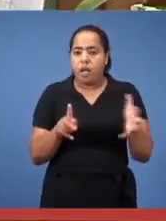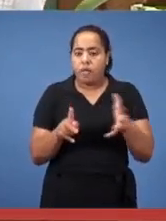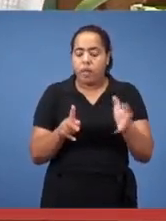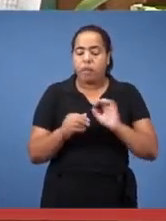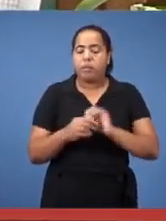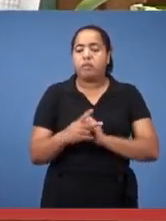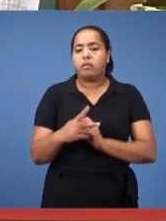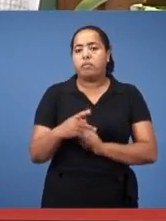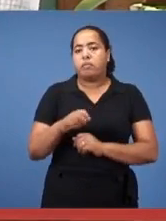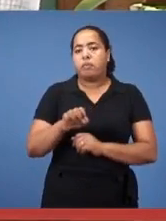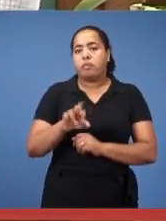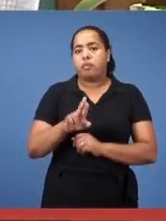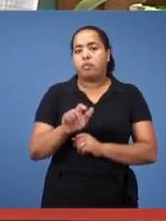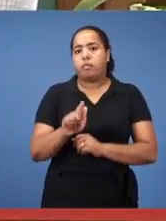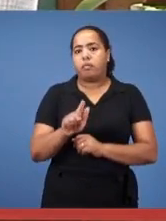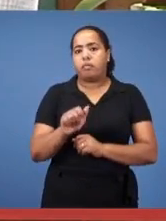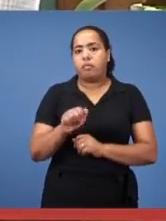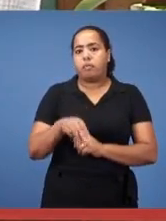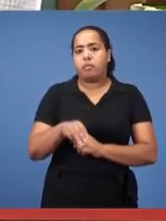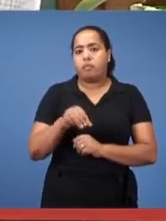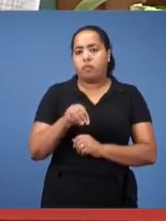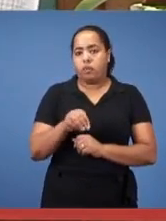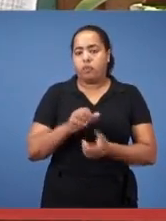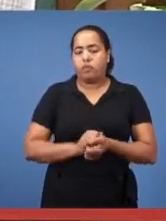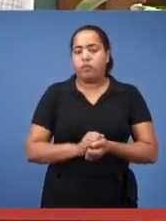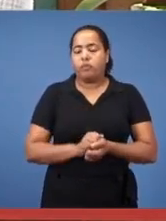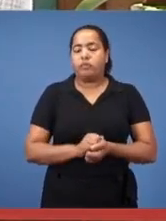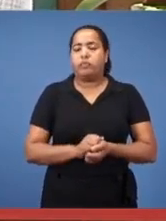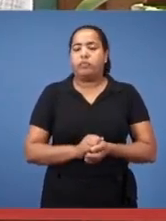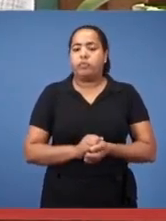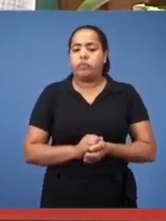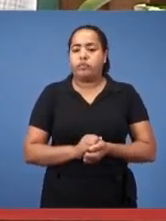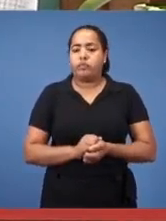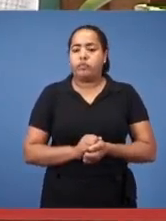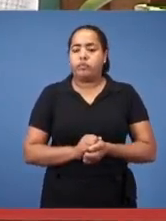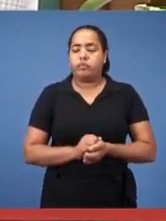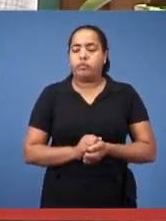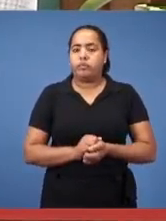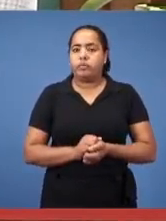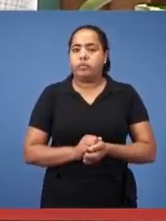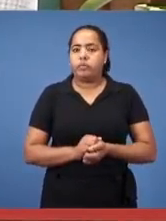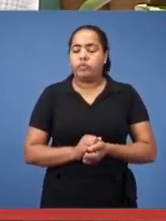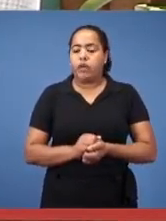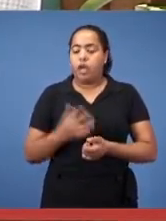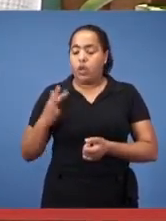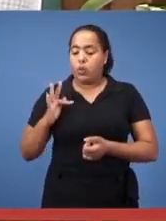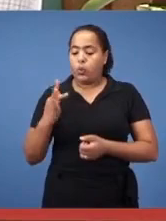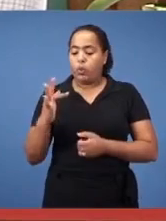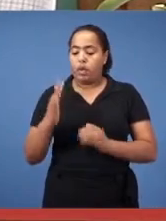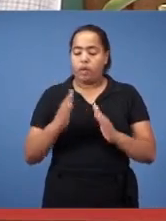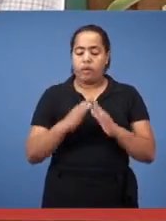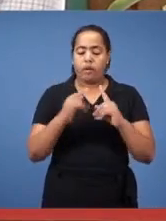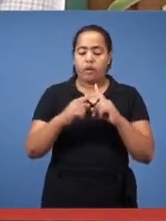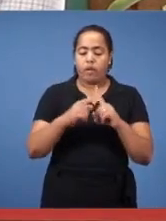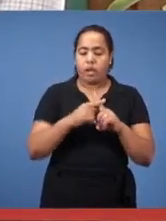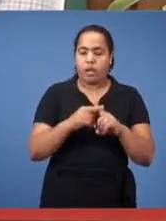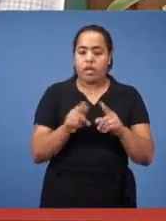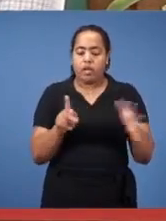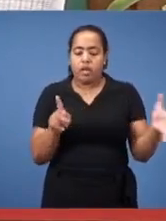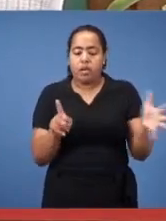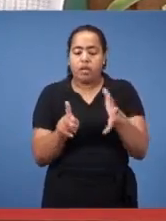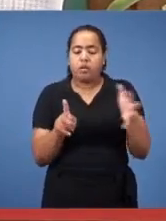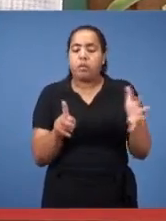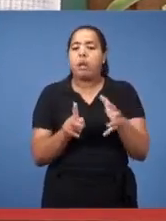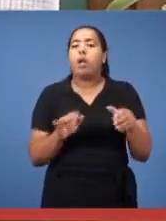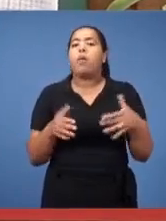promise for Pergamos? What was the reason? for this soon in the church of